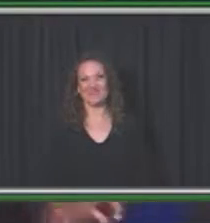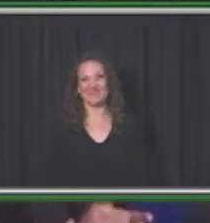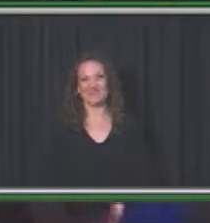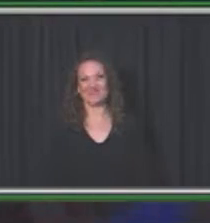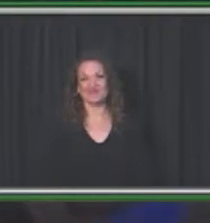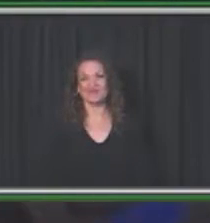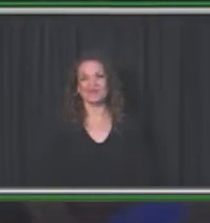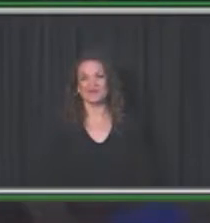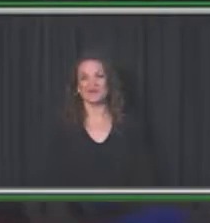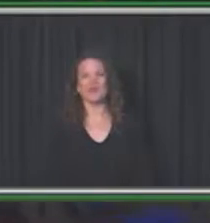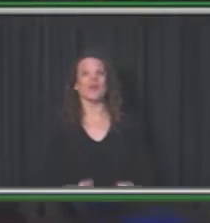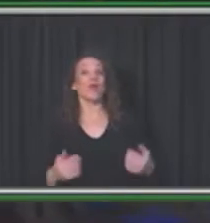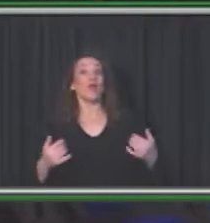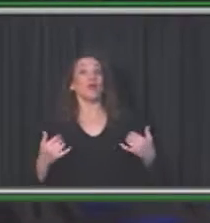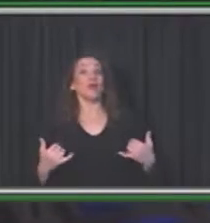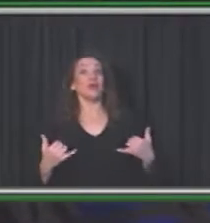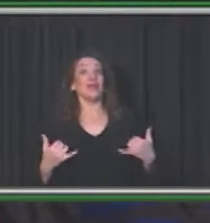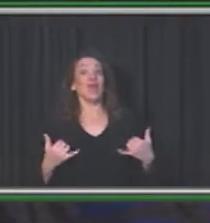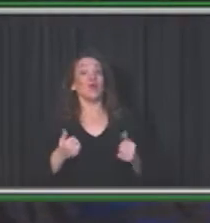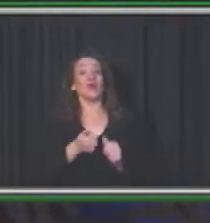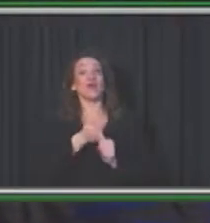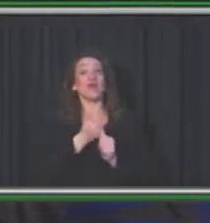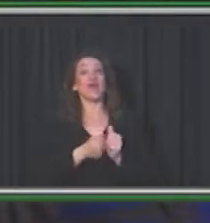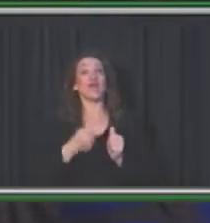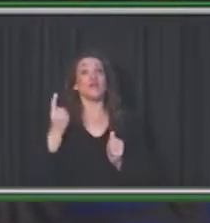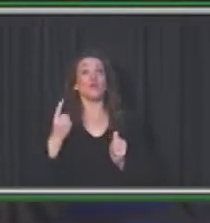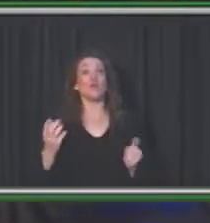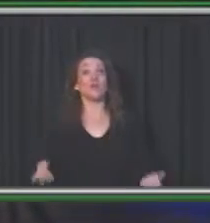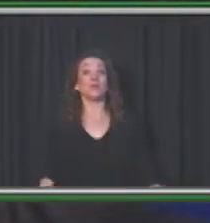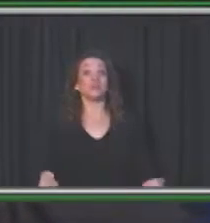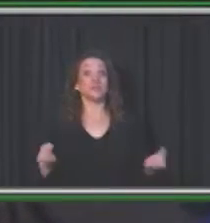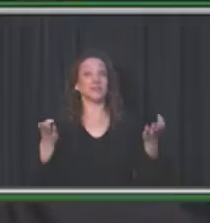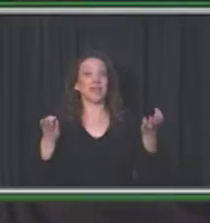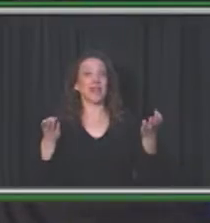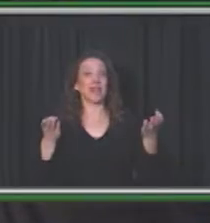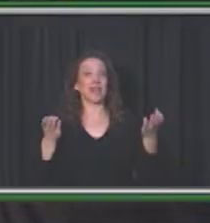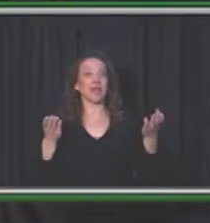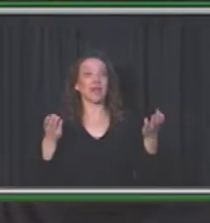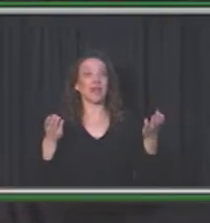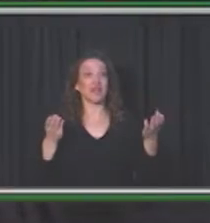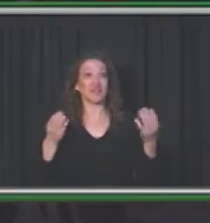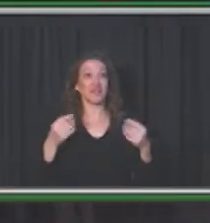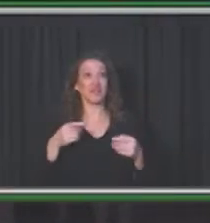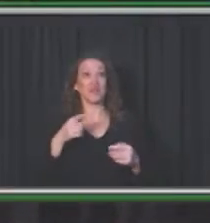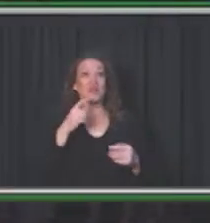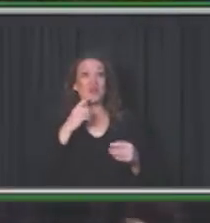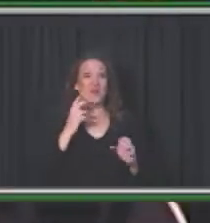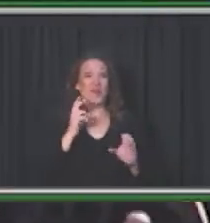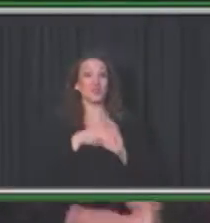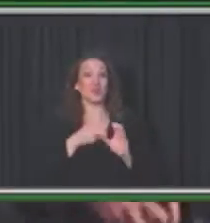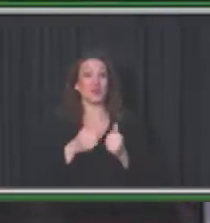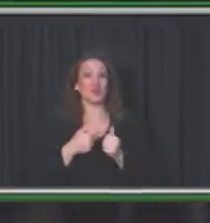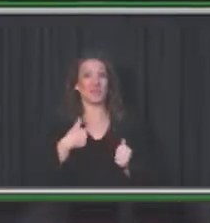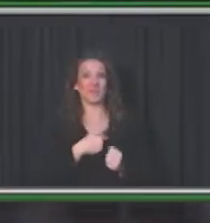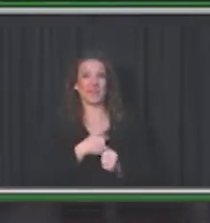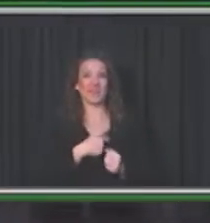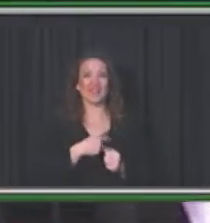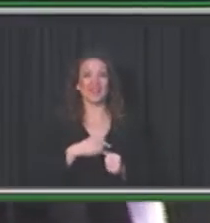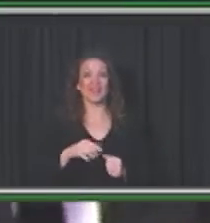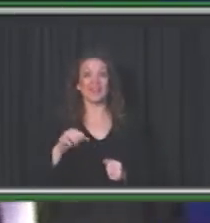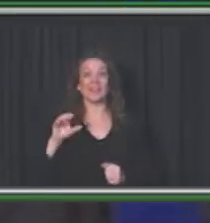And now, if everyone would stand and join with me in Sac State as number one, stingers up,